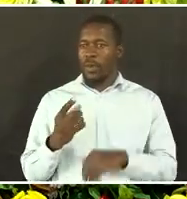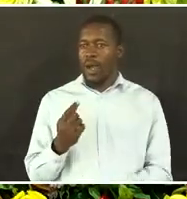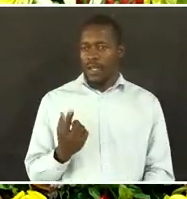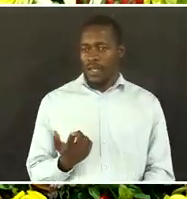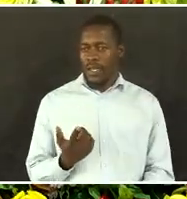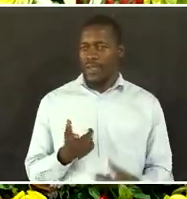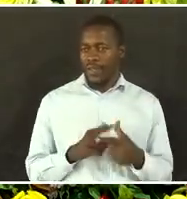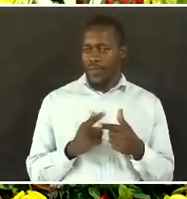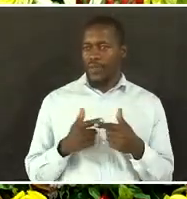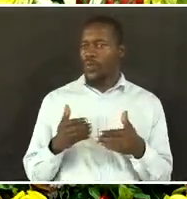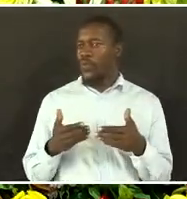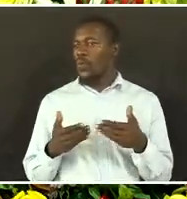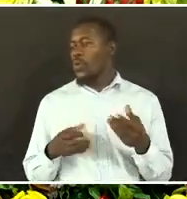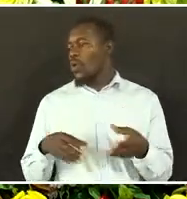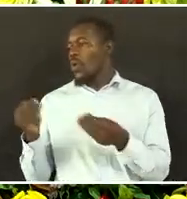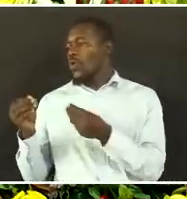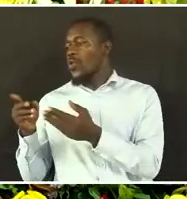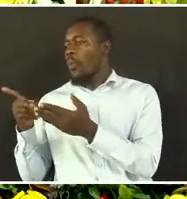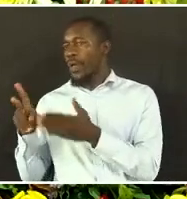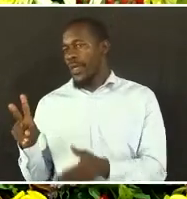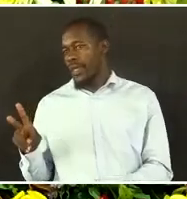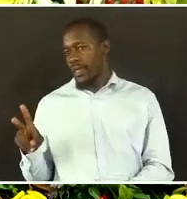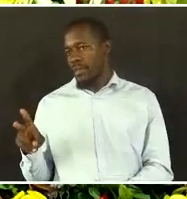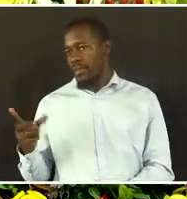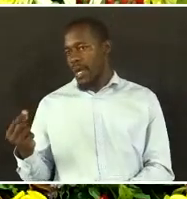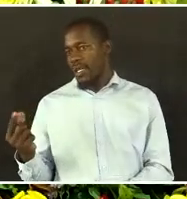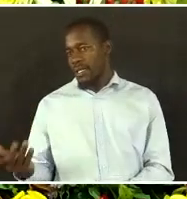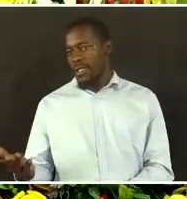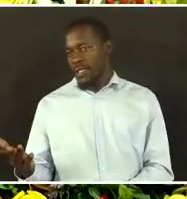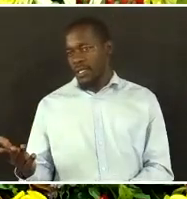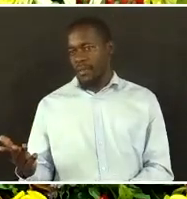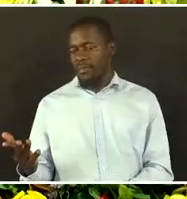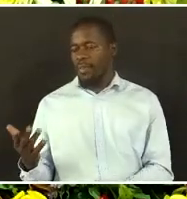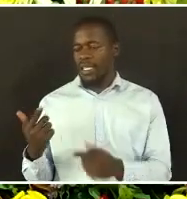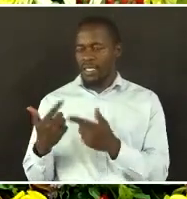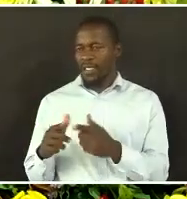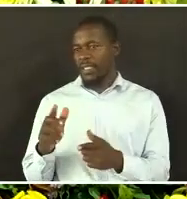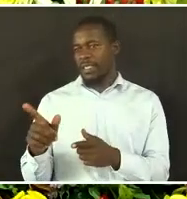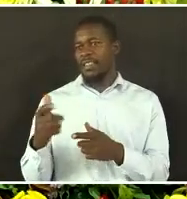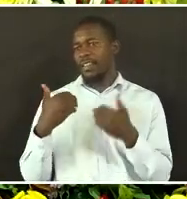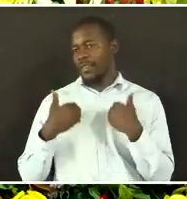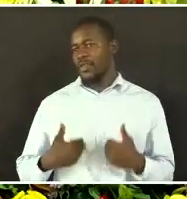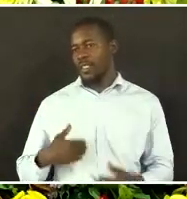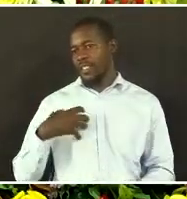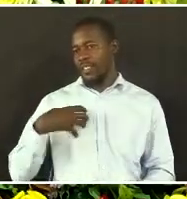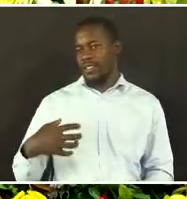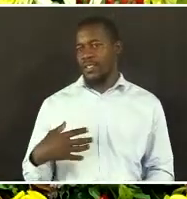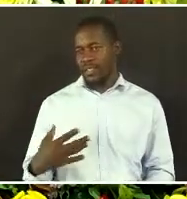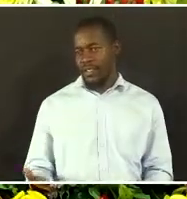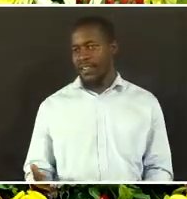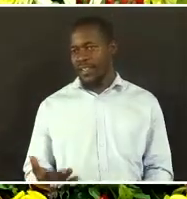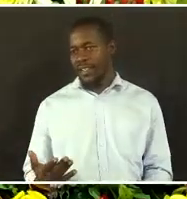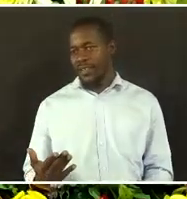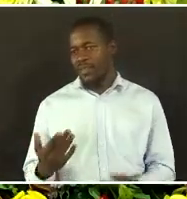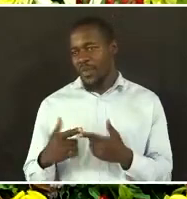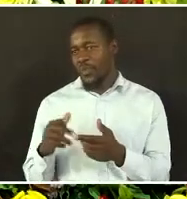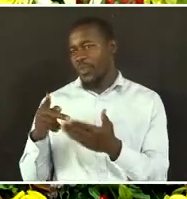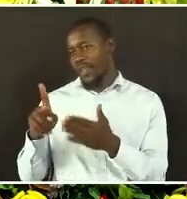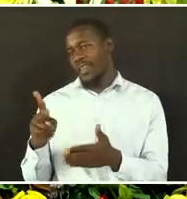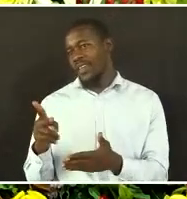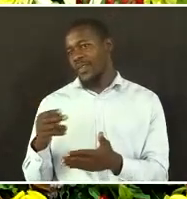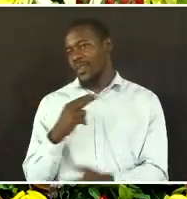While the person who needs assistance most is not reached, we have to ask God for the spirit of